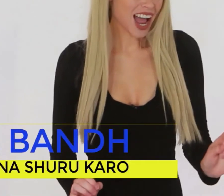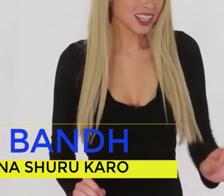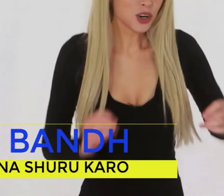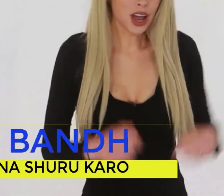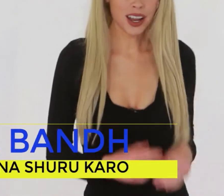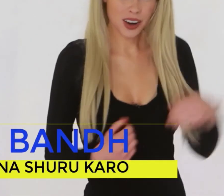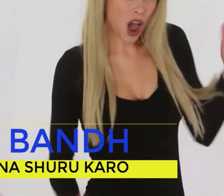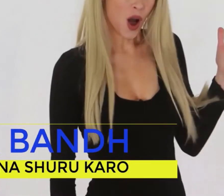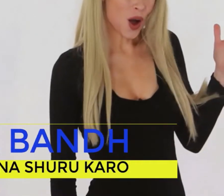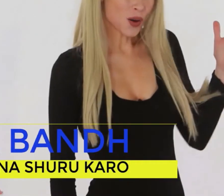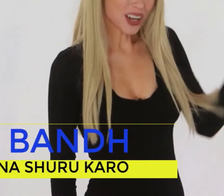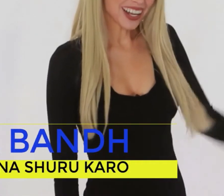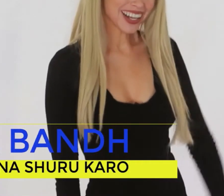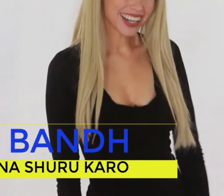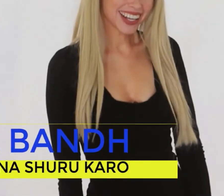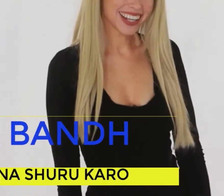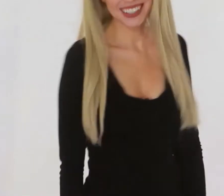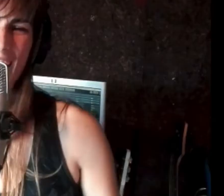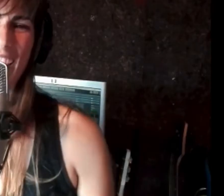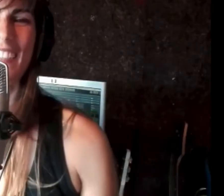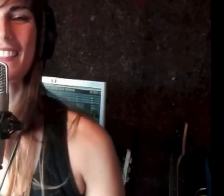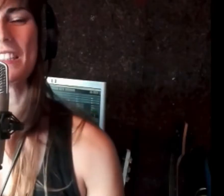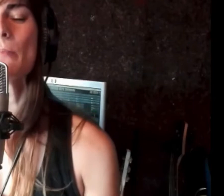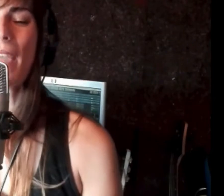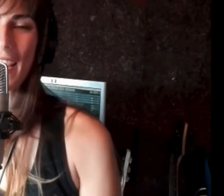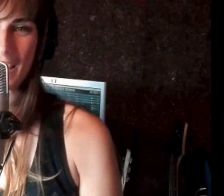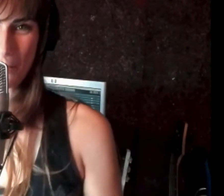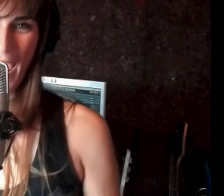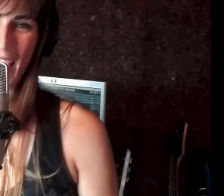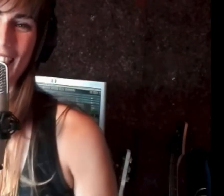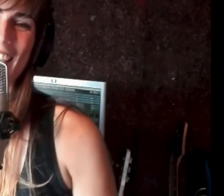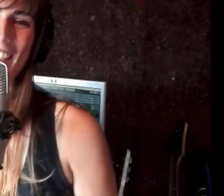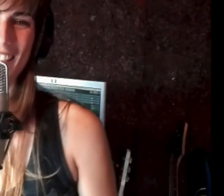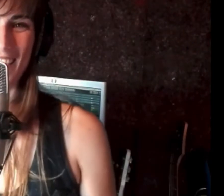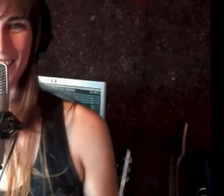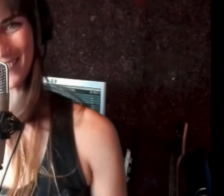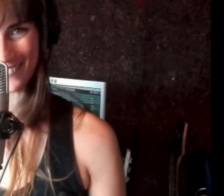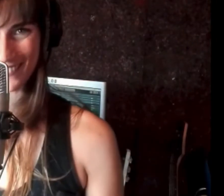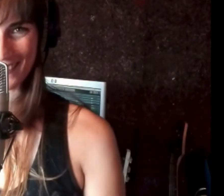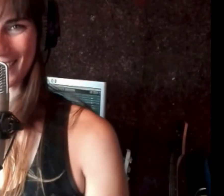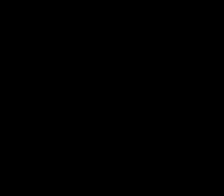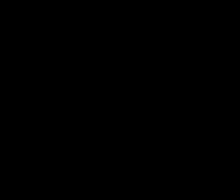samajhna shuru karo. Math Uncle makes math easy.